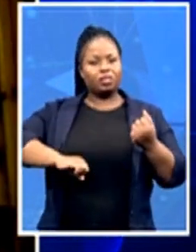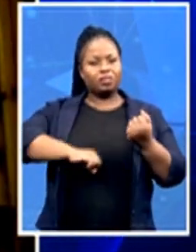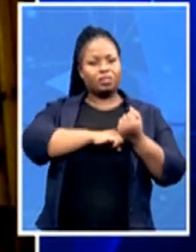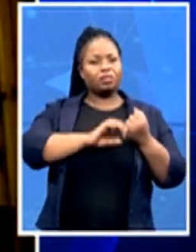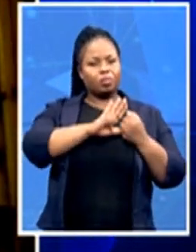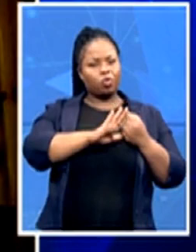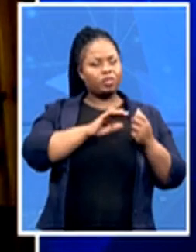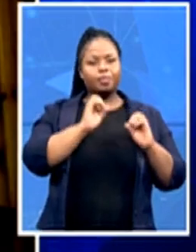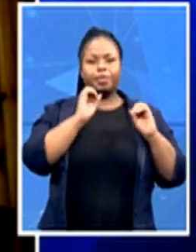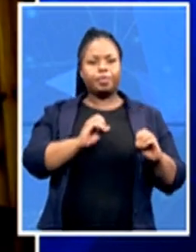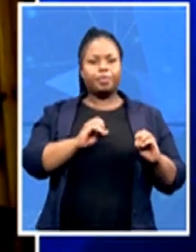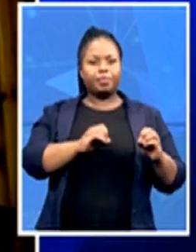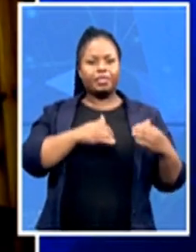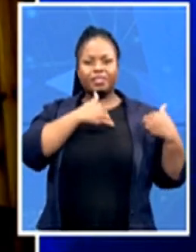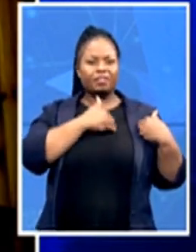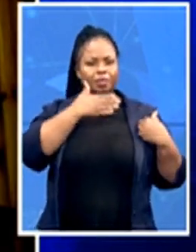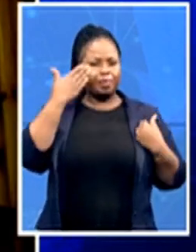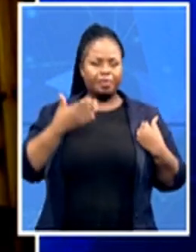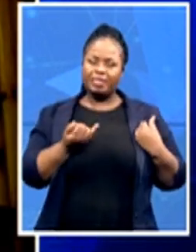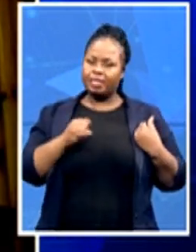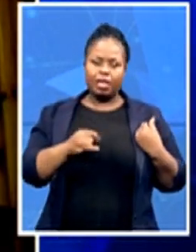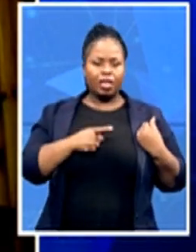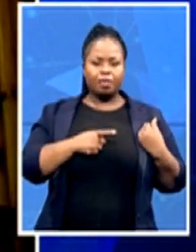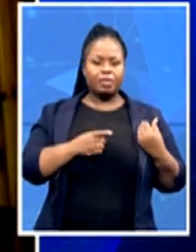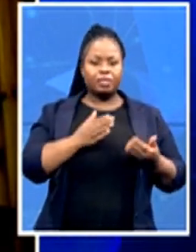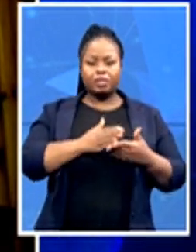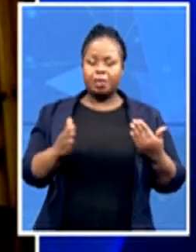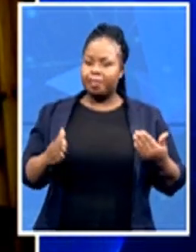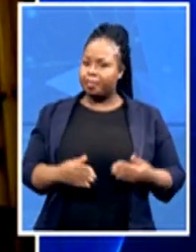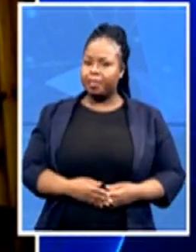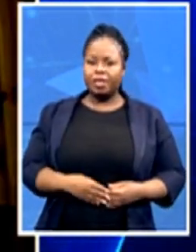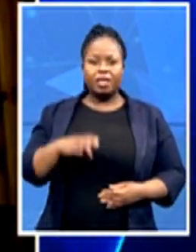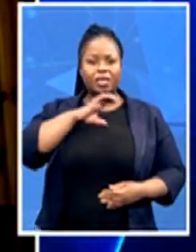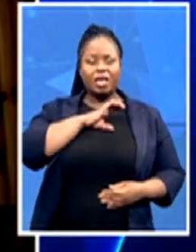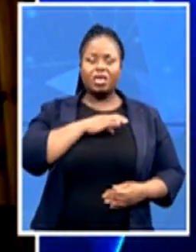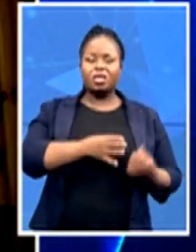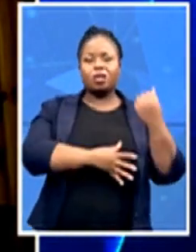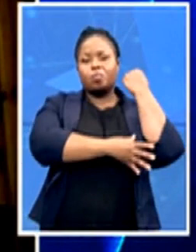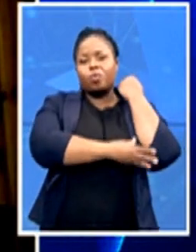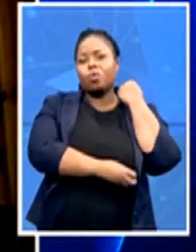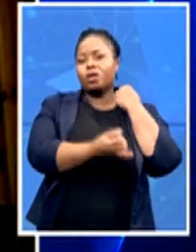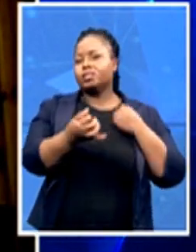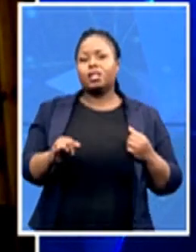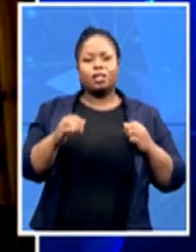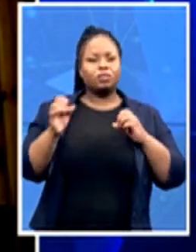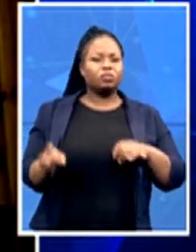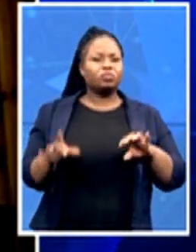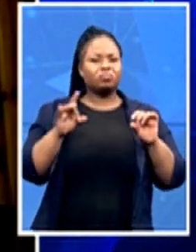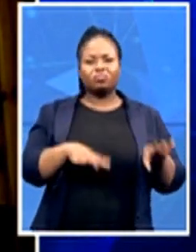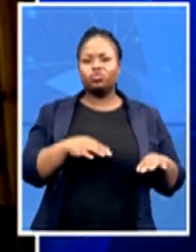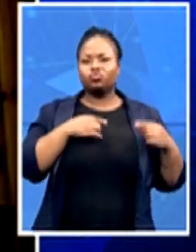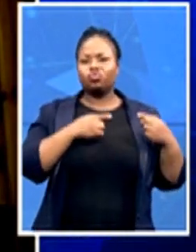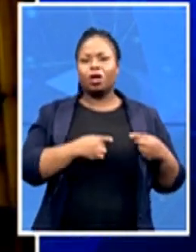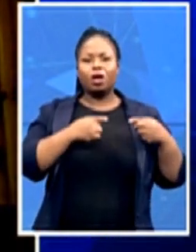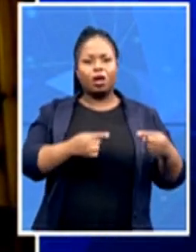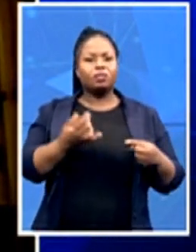still indigent. They are still poor. They are still struggling. They have, in fact, been forced to take up employment